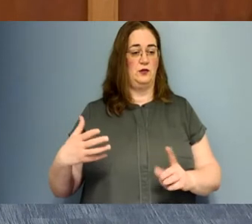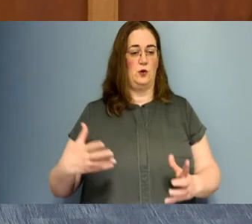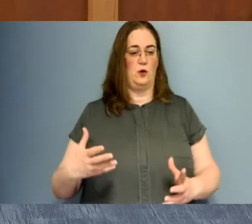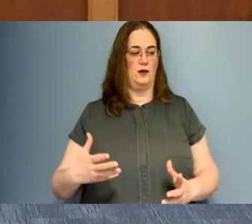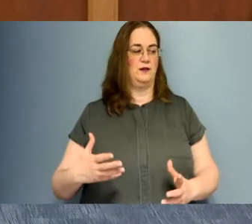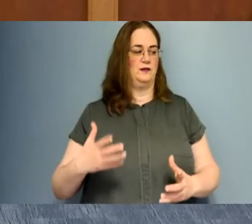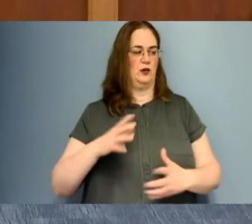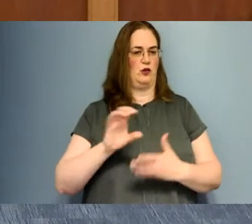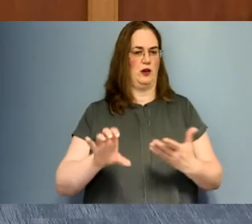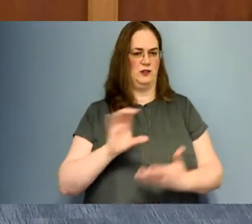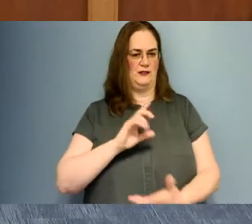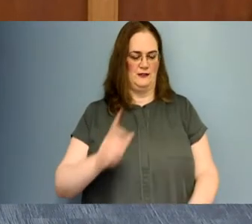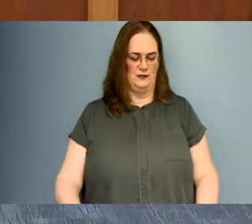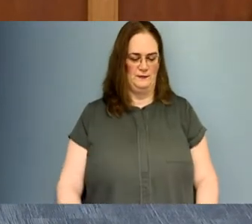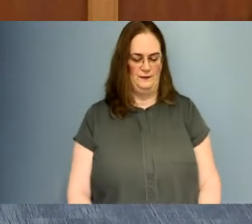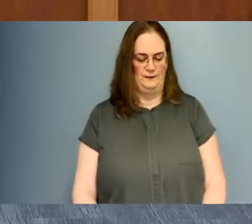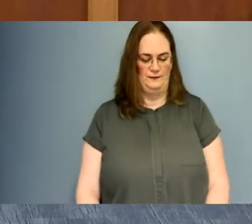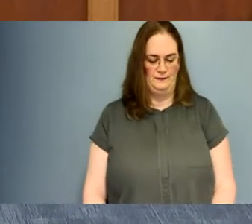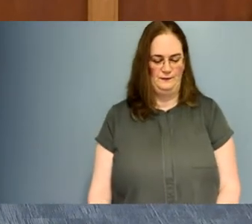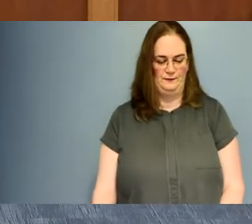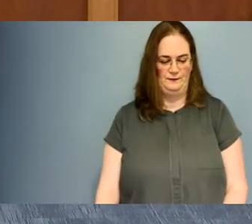Thank you.